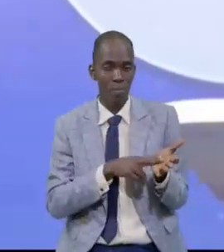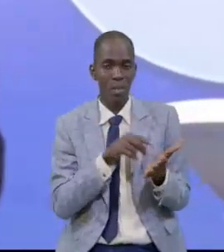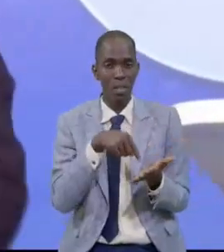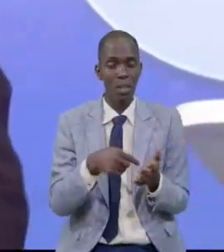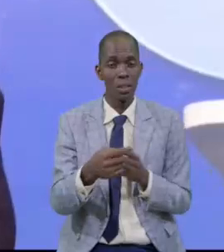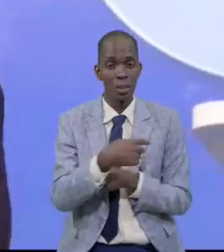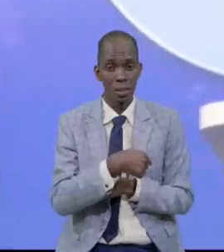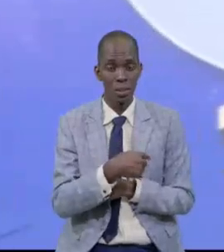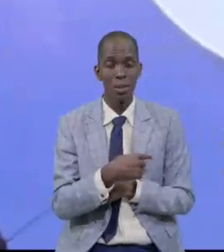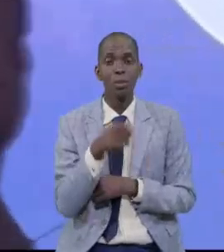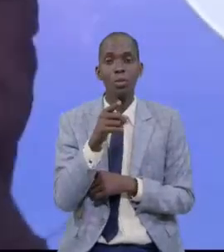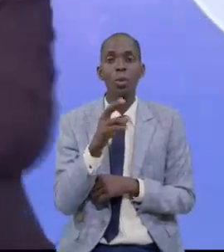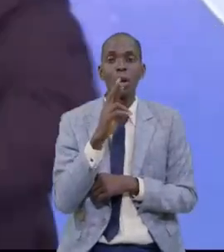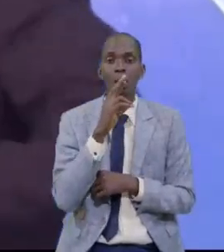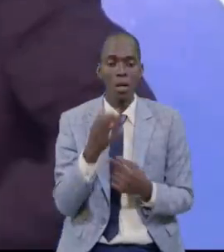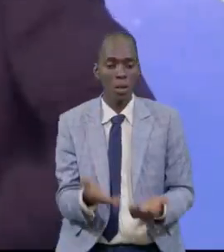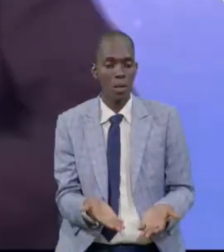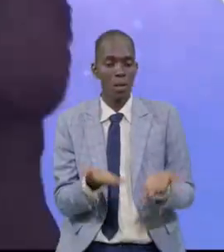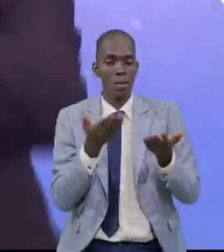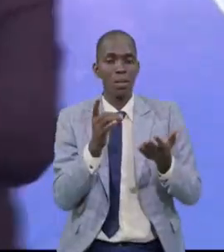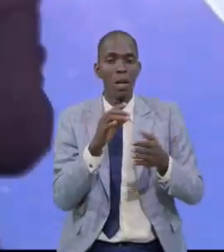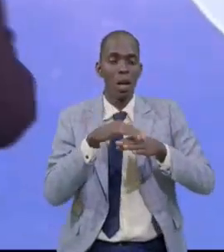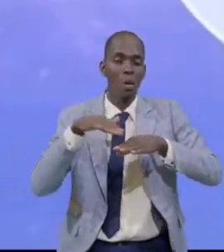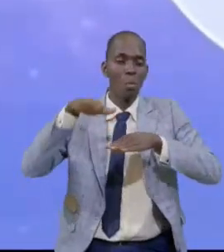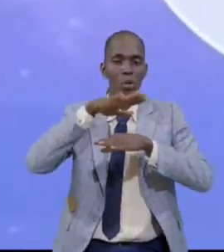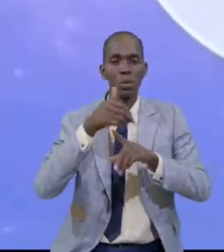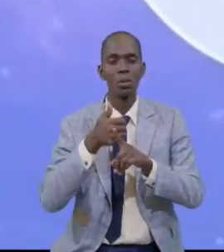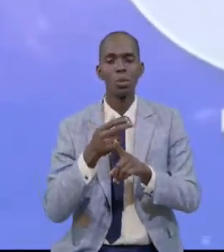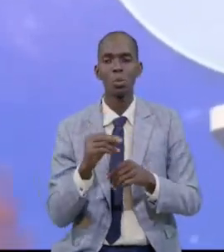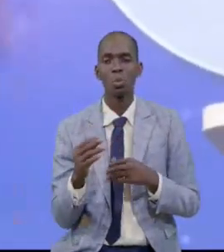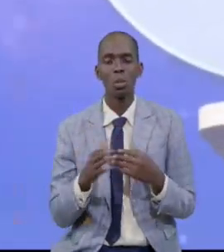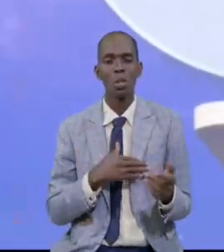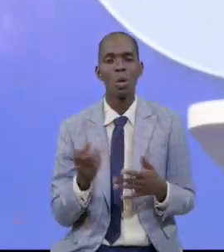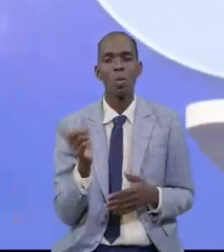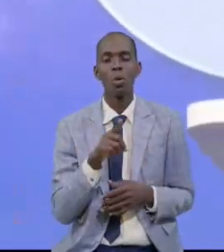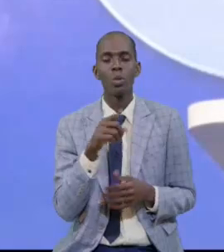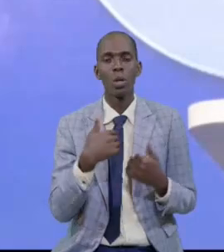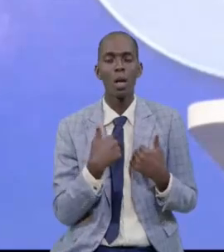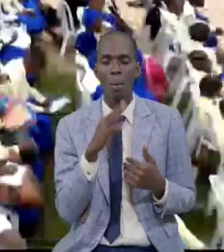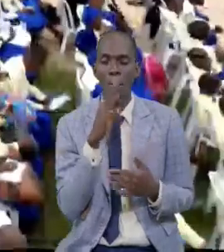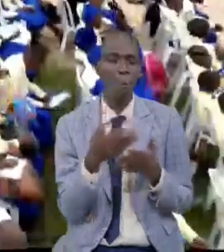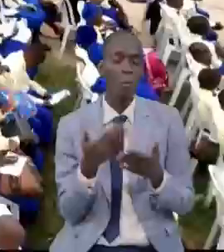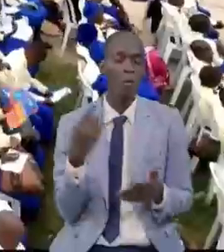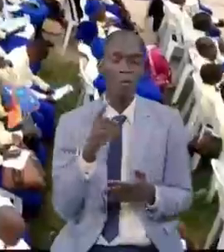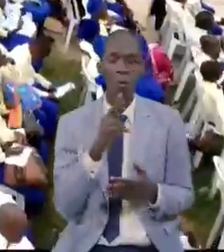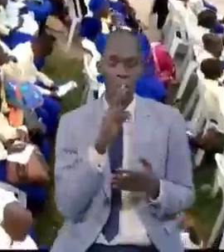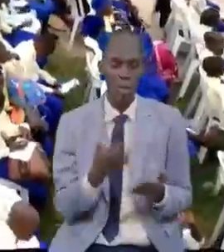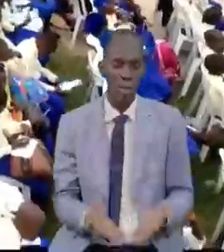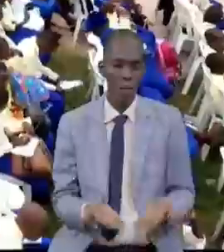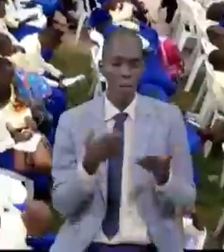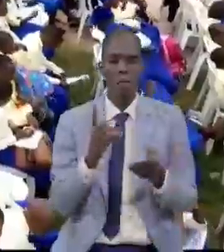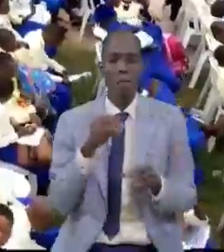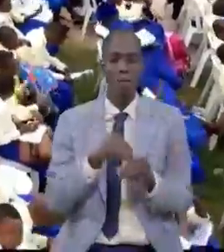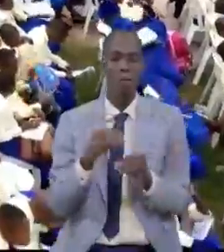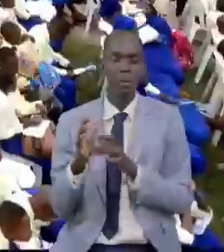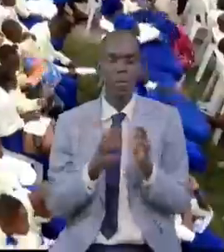above yourself. Wherever you have ever been, you are lifted in Jesus' name.